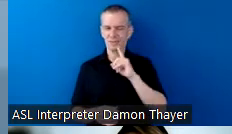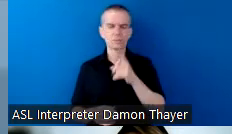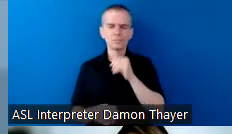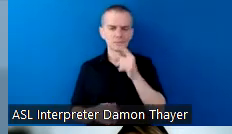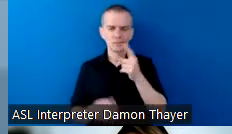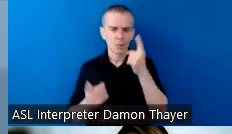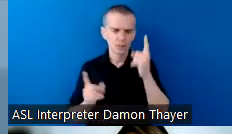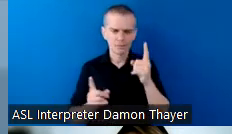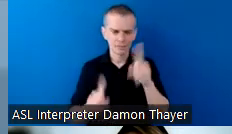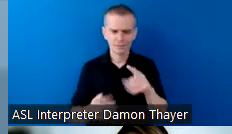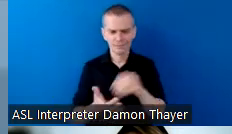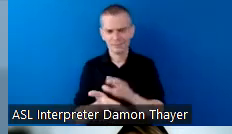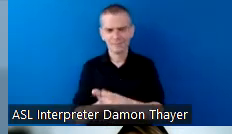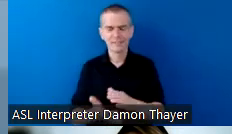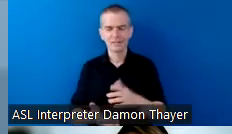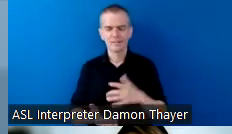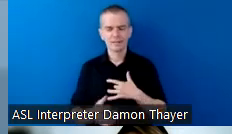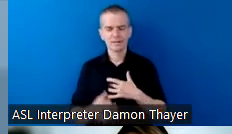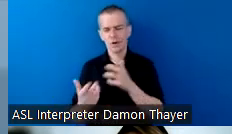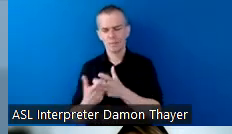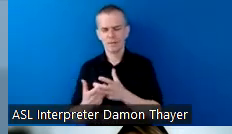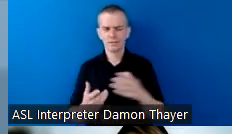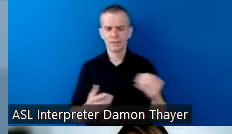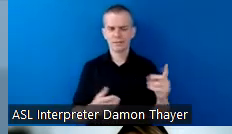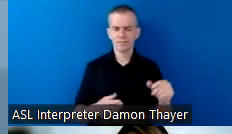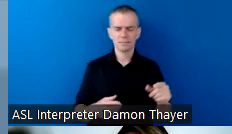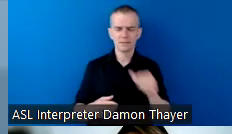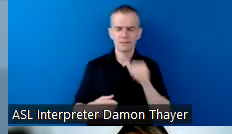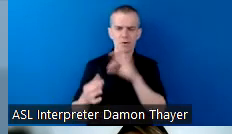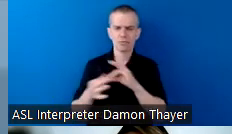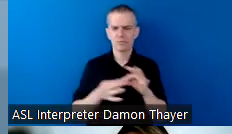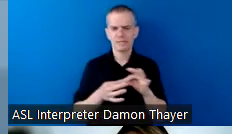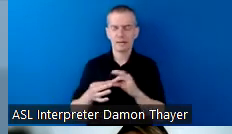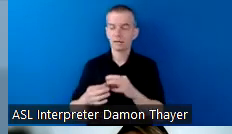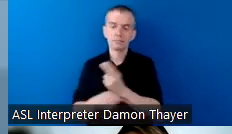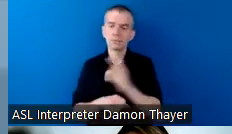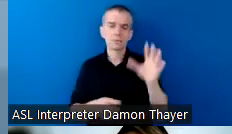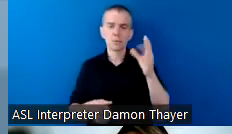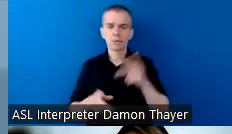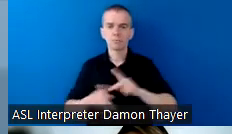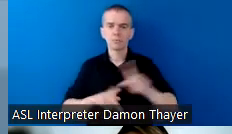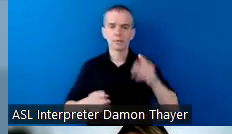the disability, you can use your judgment as a professional.